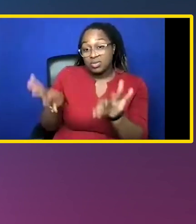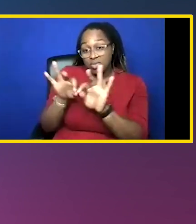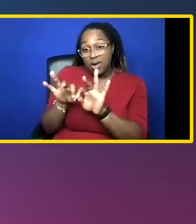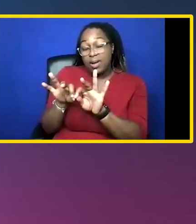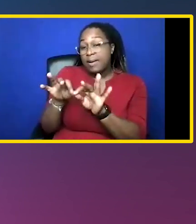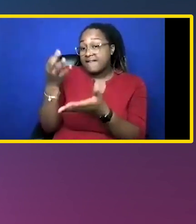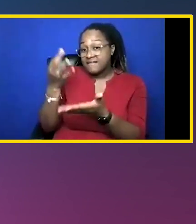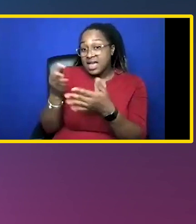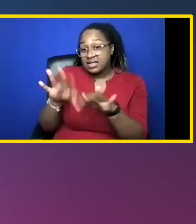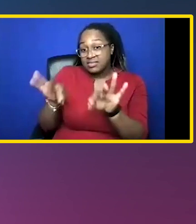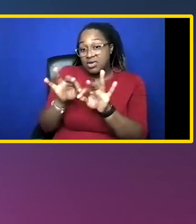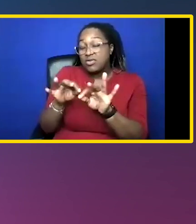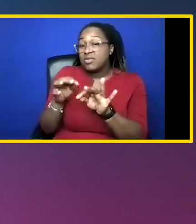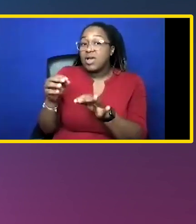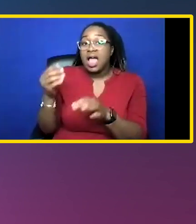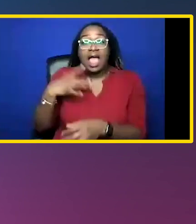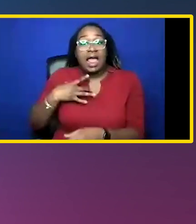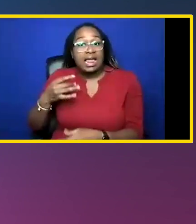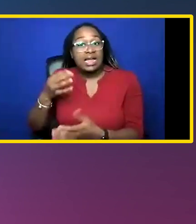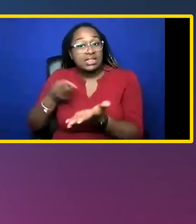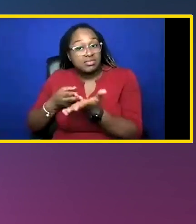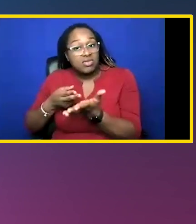matters. I like the truth more than the fact